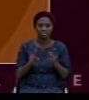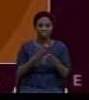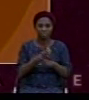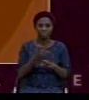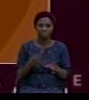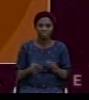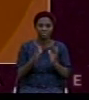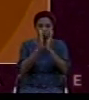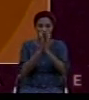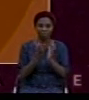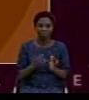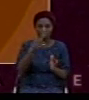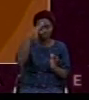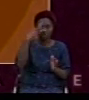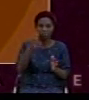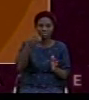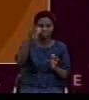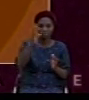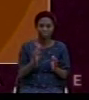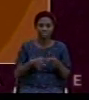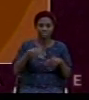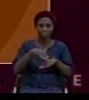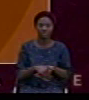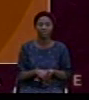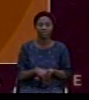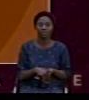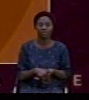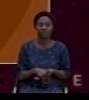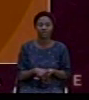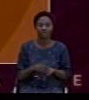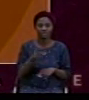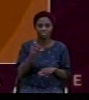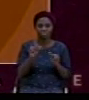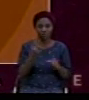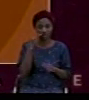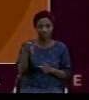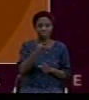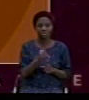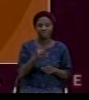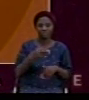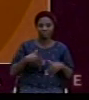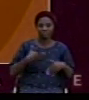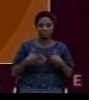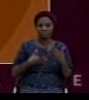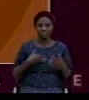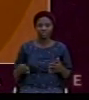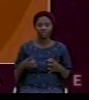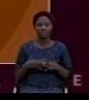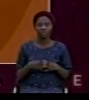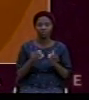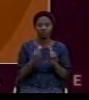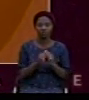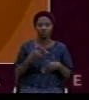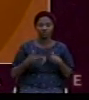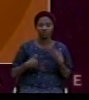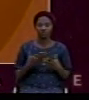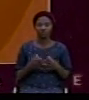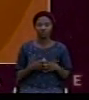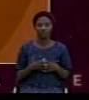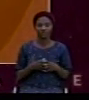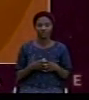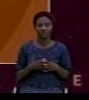in their language over there. Joy. All the way from here, it's happening everywhere. Let's take you to more testimonies